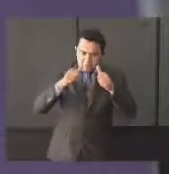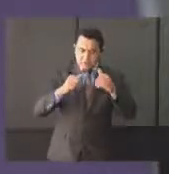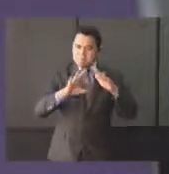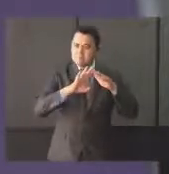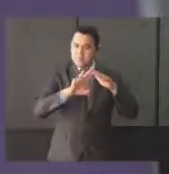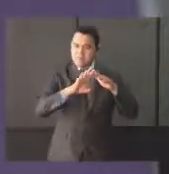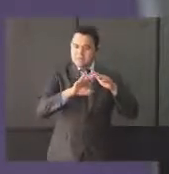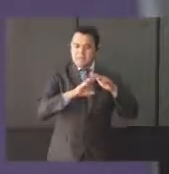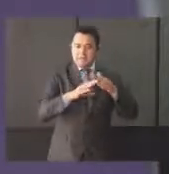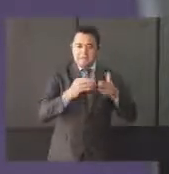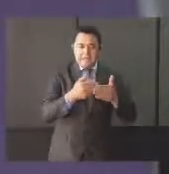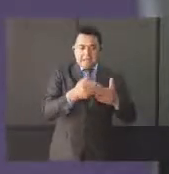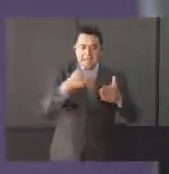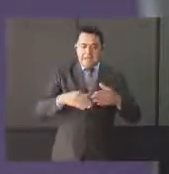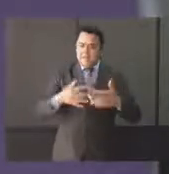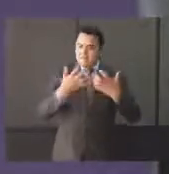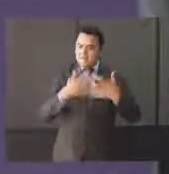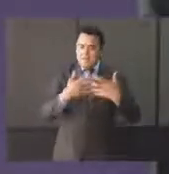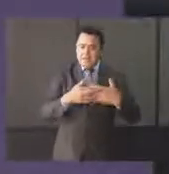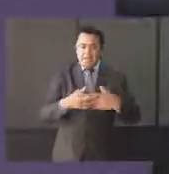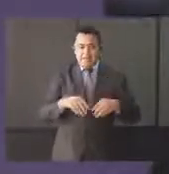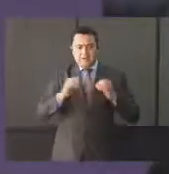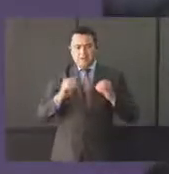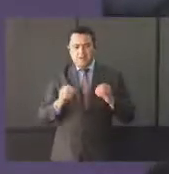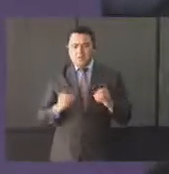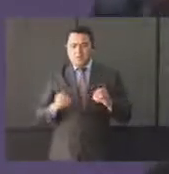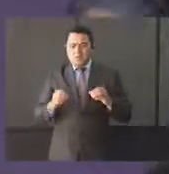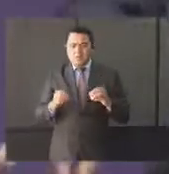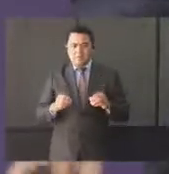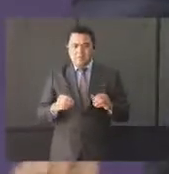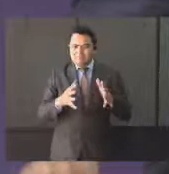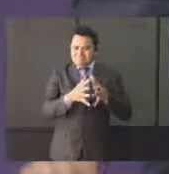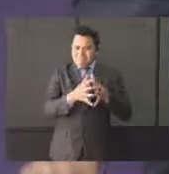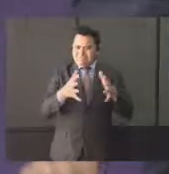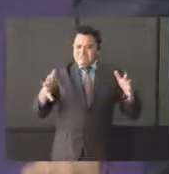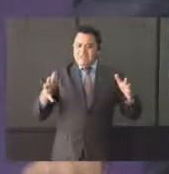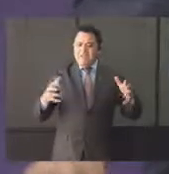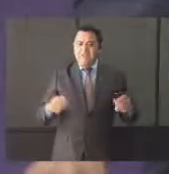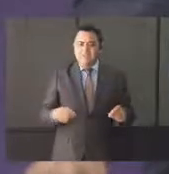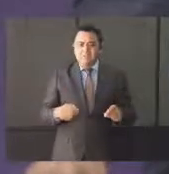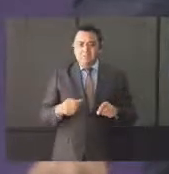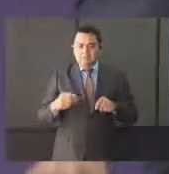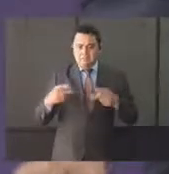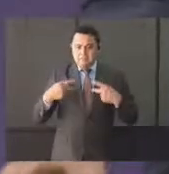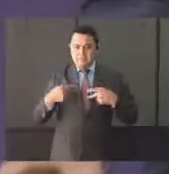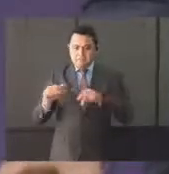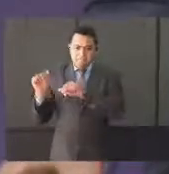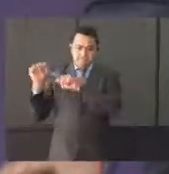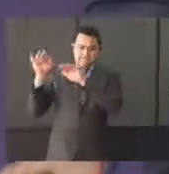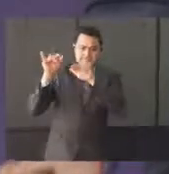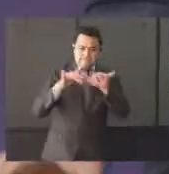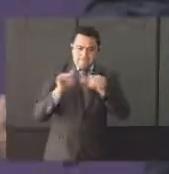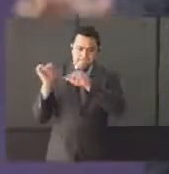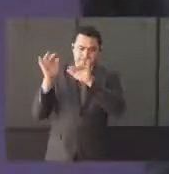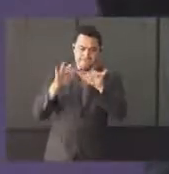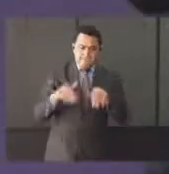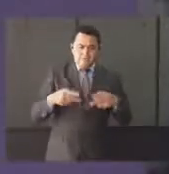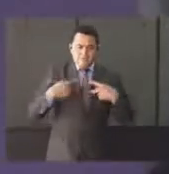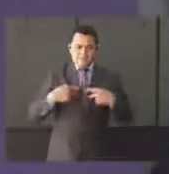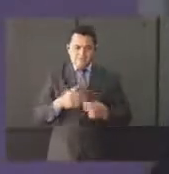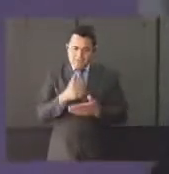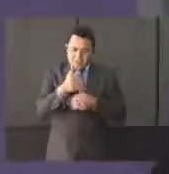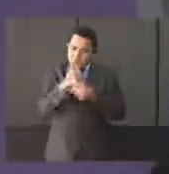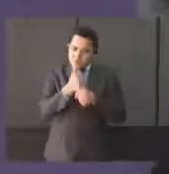Migrante, Migrant Integration Centers, Synod factories, maquila plants, which are empty now, and where